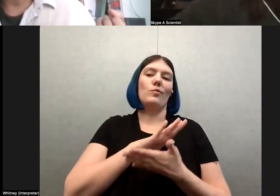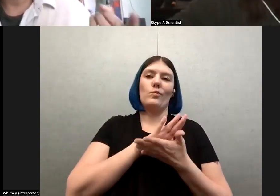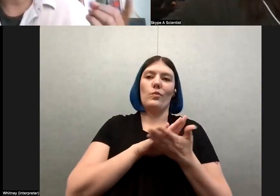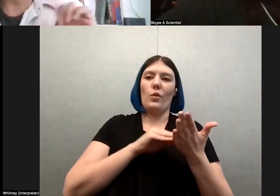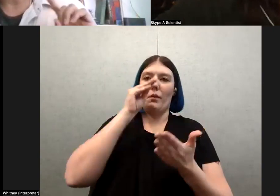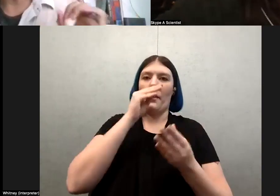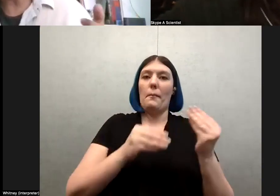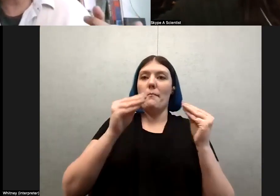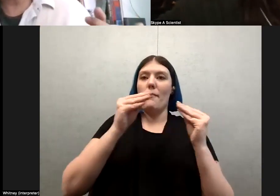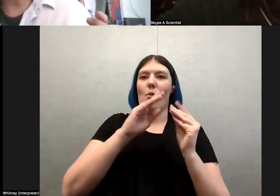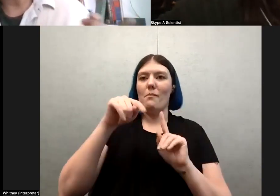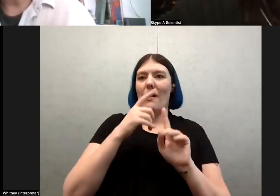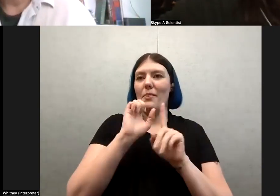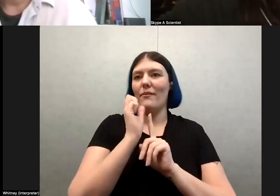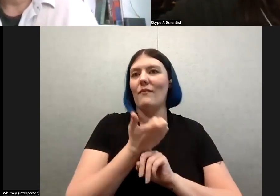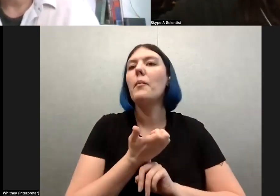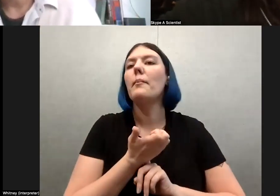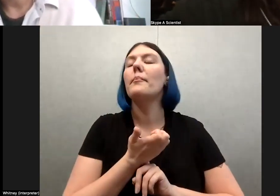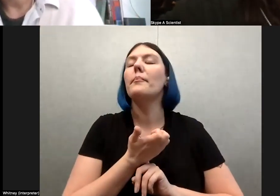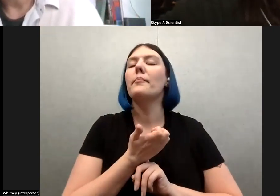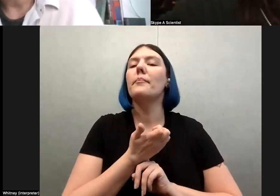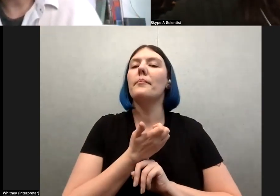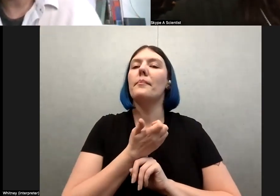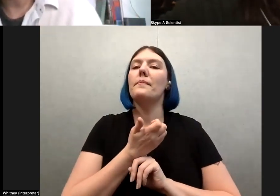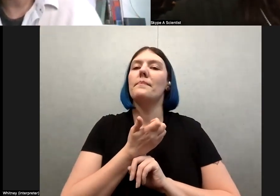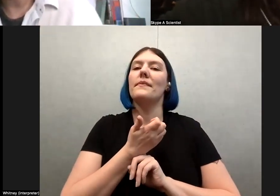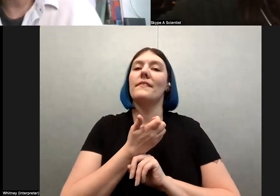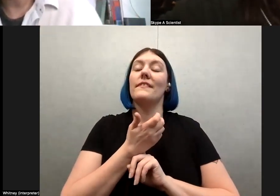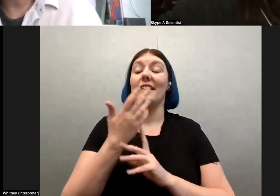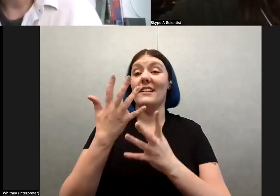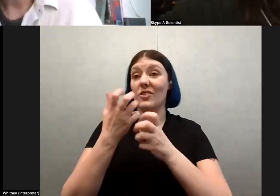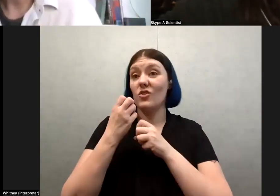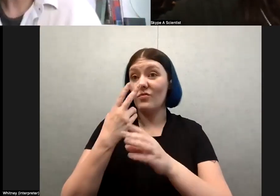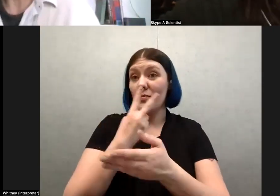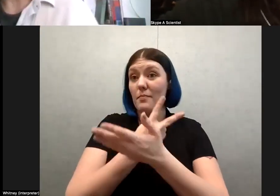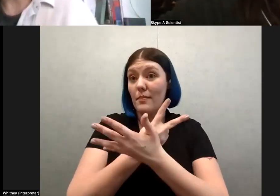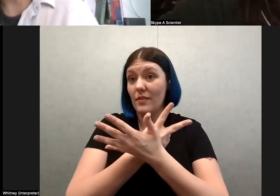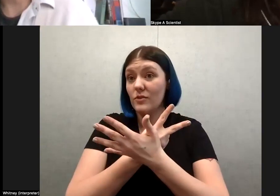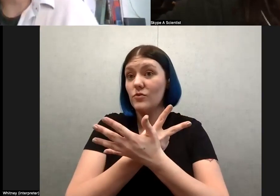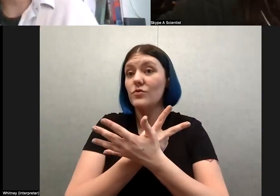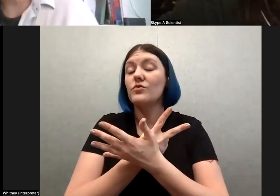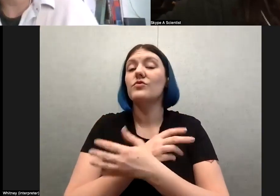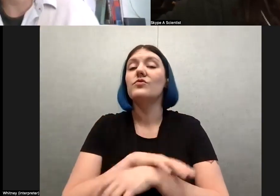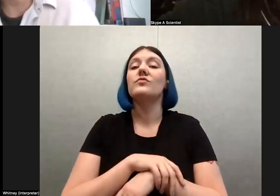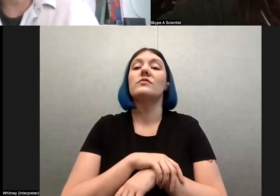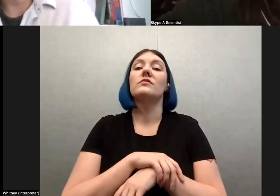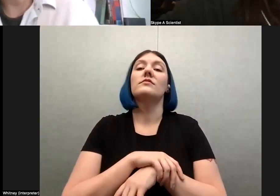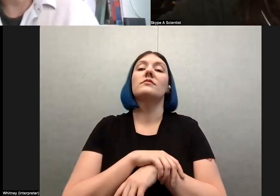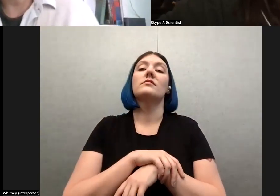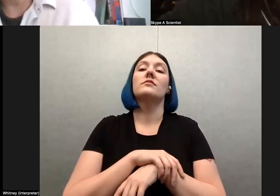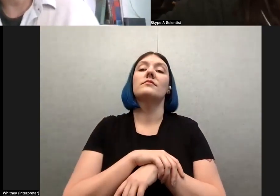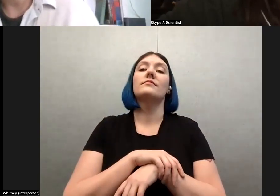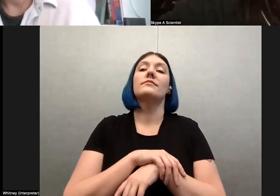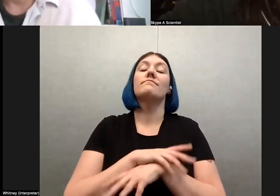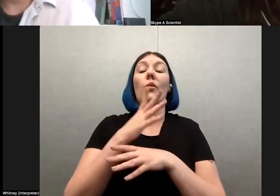environment. So I went back to school and I got a master's degree. And the cool thing about